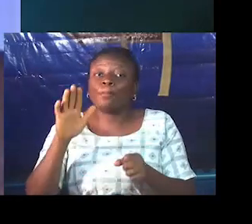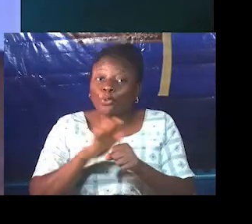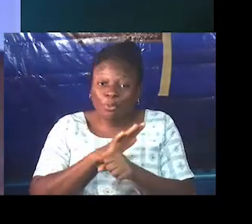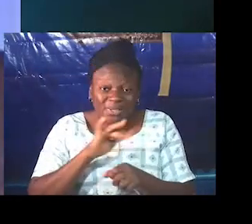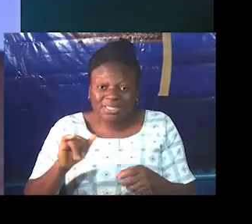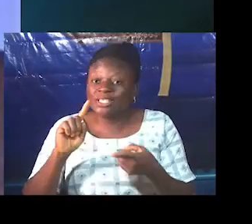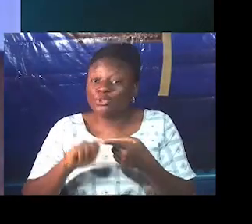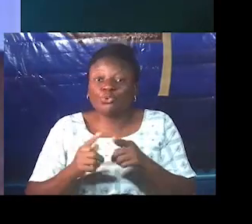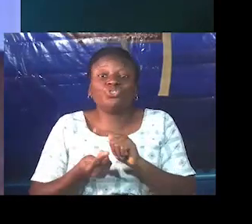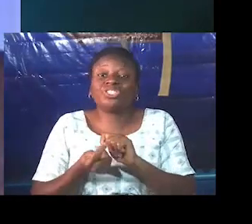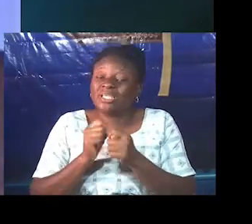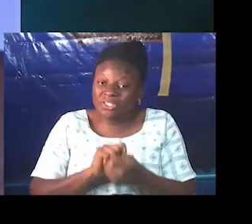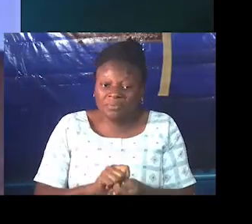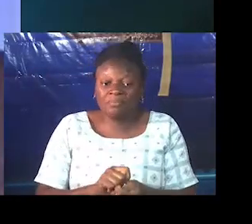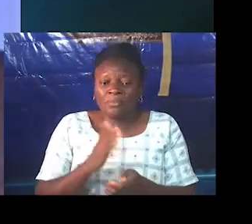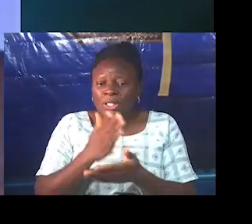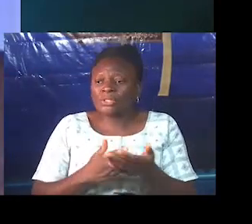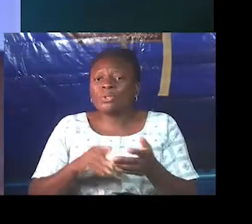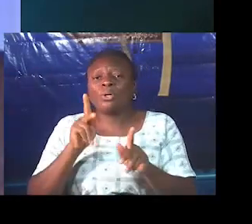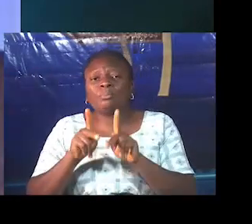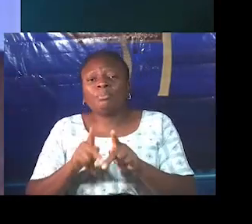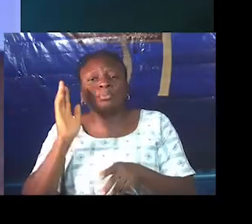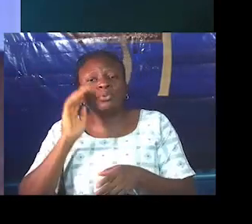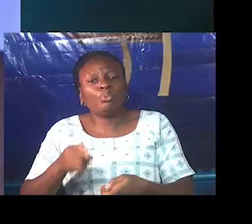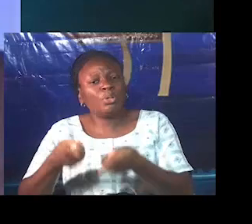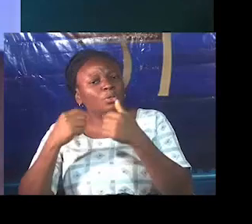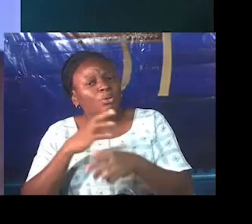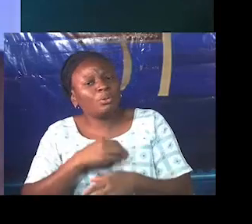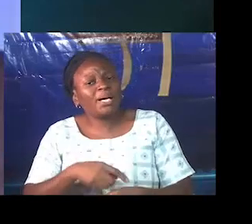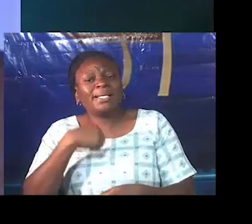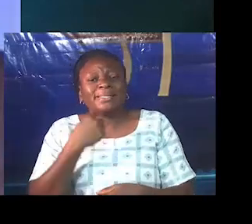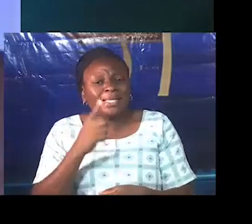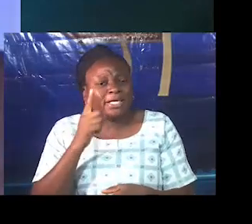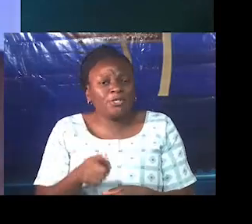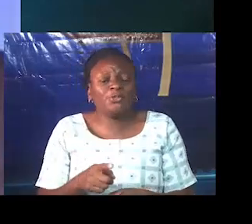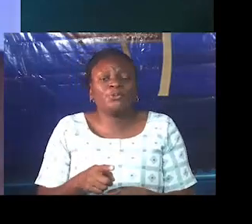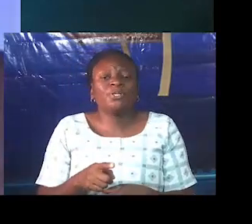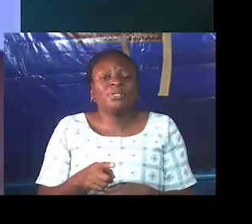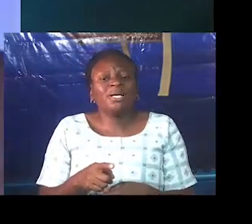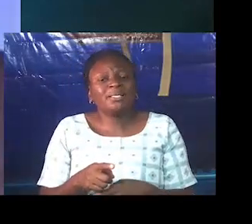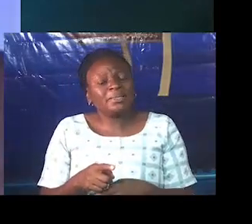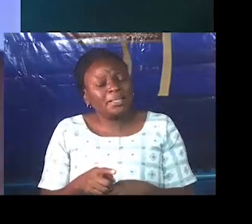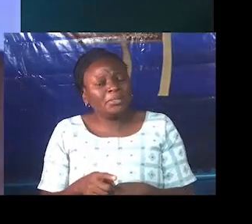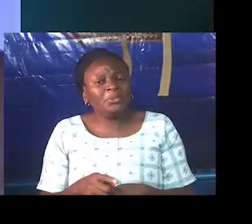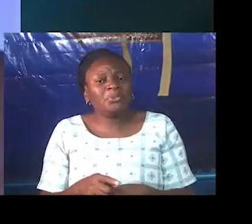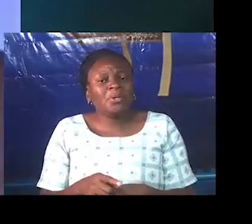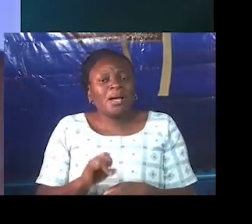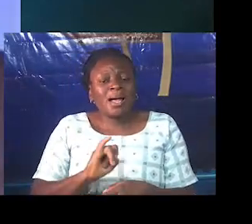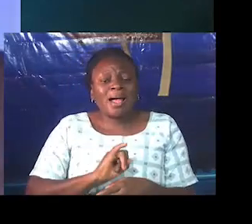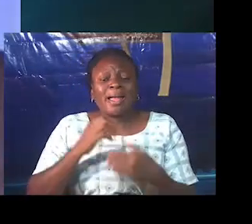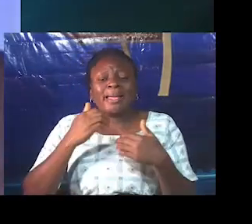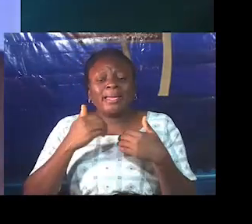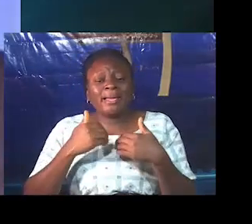marry me, I will change. I have been wanting to change. I just need someone to support me so that I can change. We are not talking of